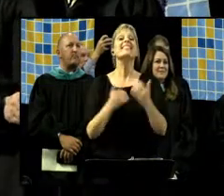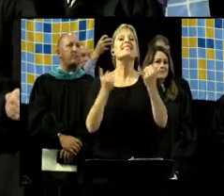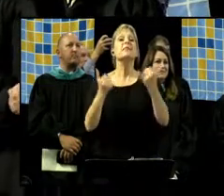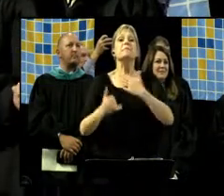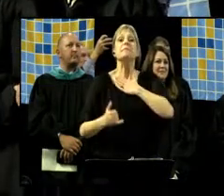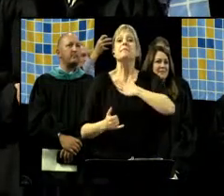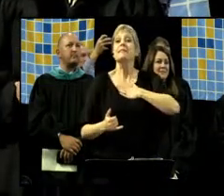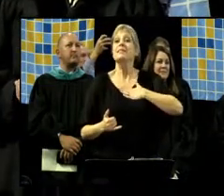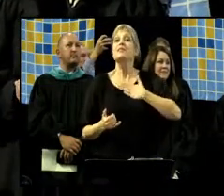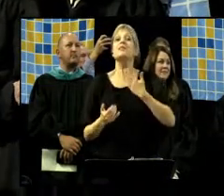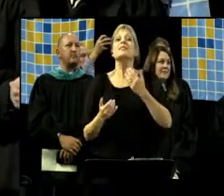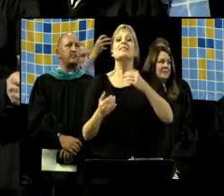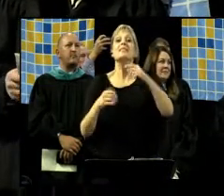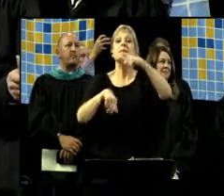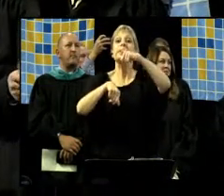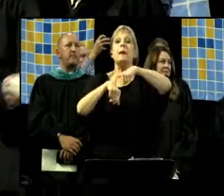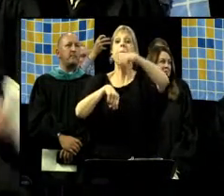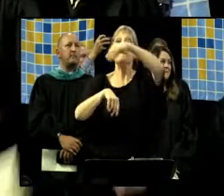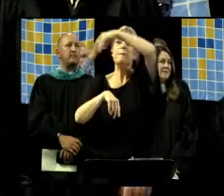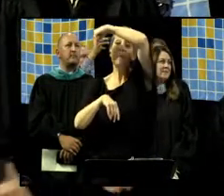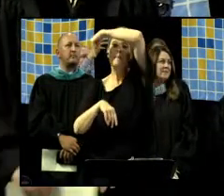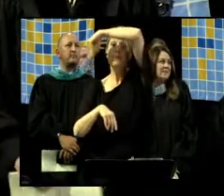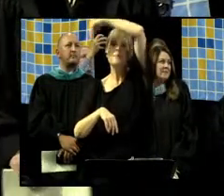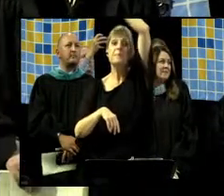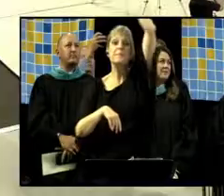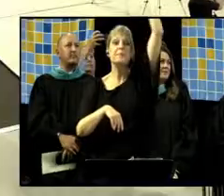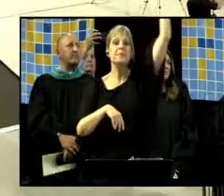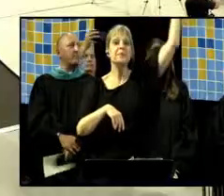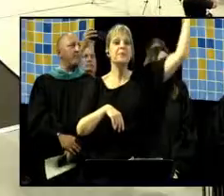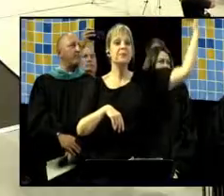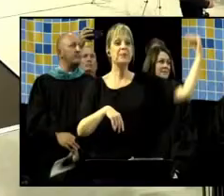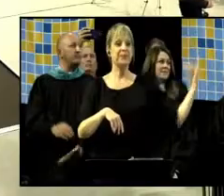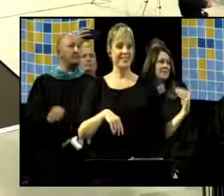Please join me in the turning of our tassels.